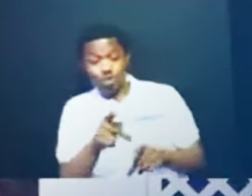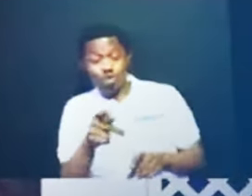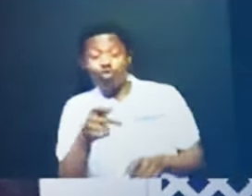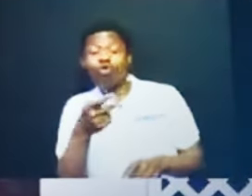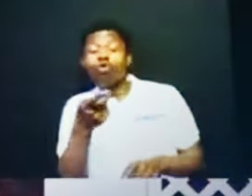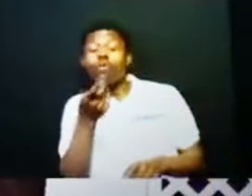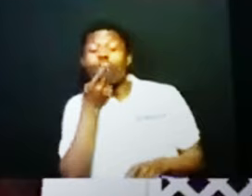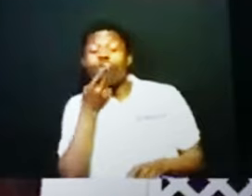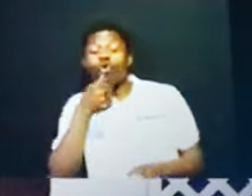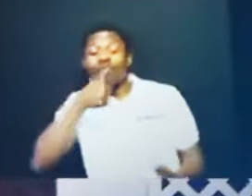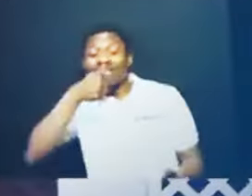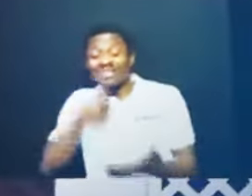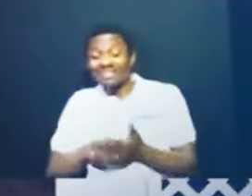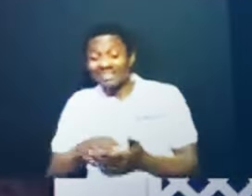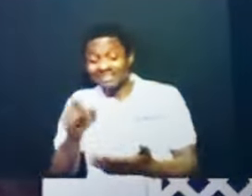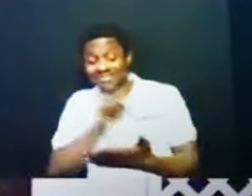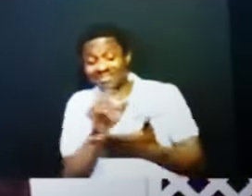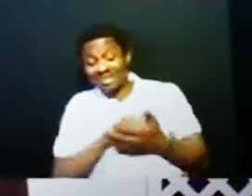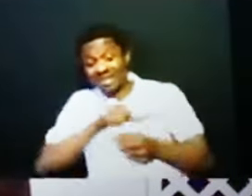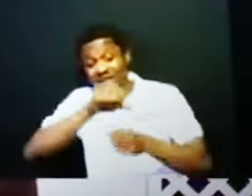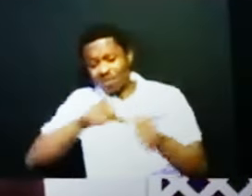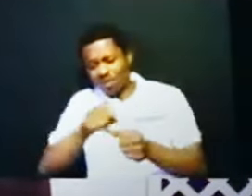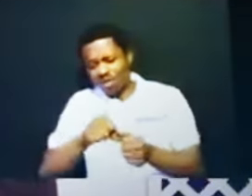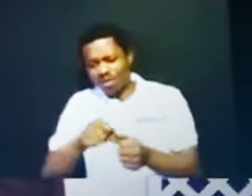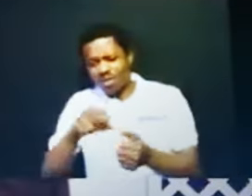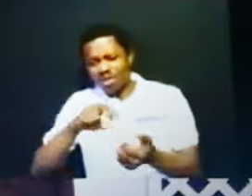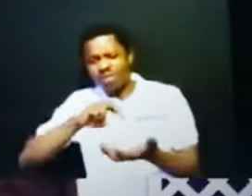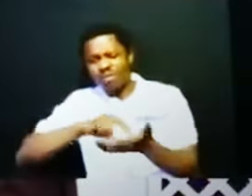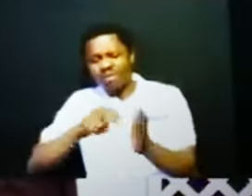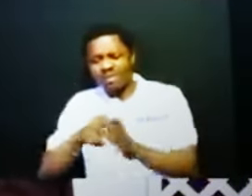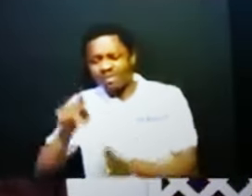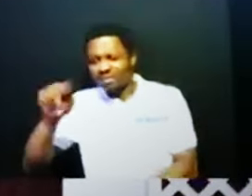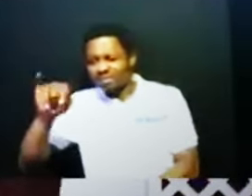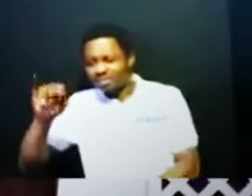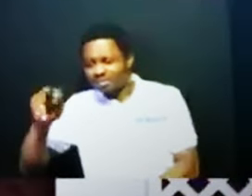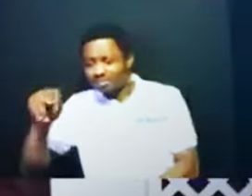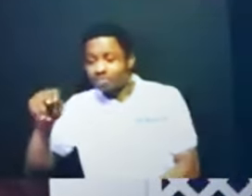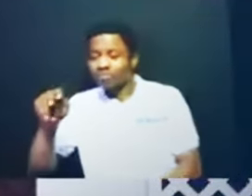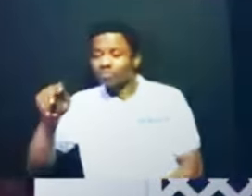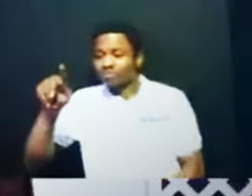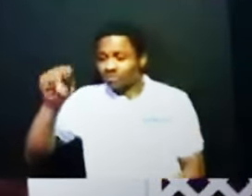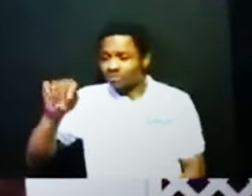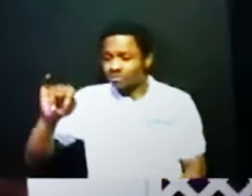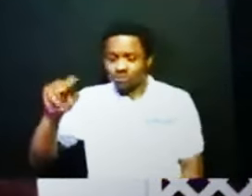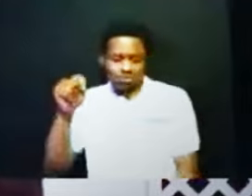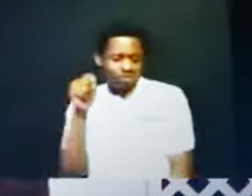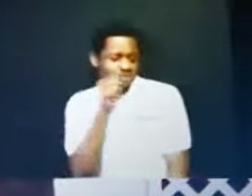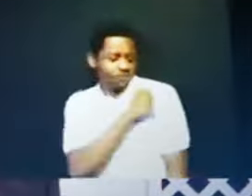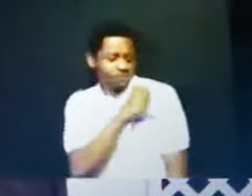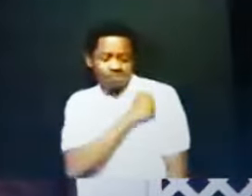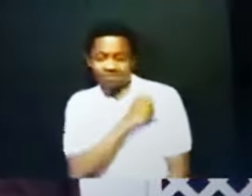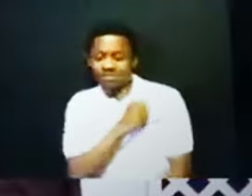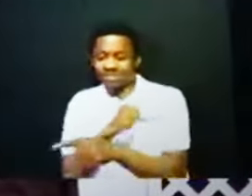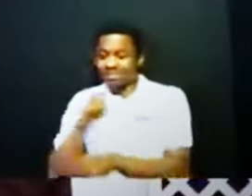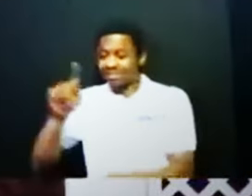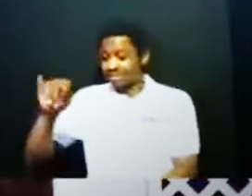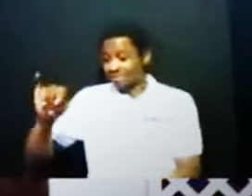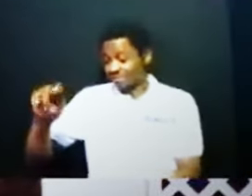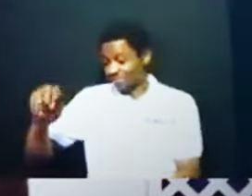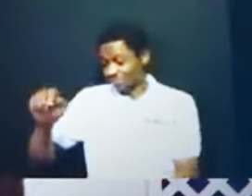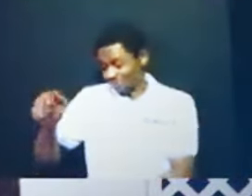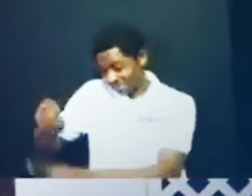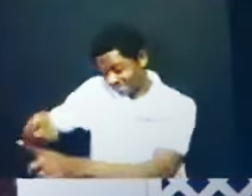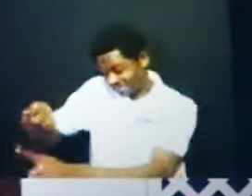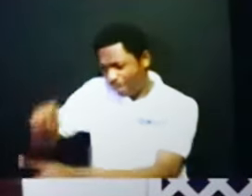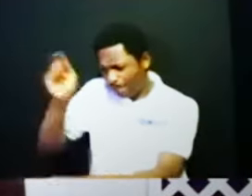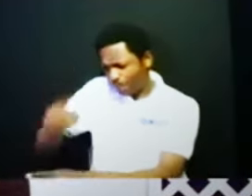No. Now it included Timothy himself. Timothy also okahubi. He ought to know as a pastor